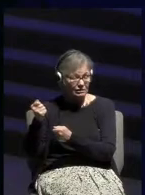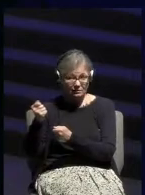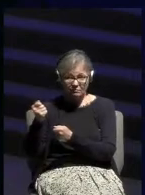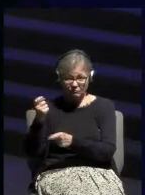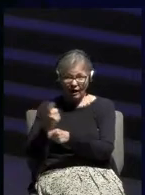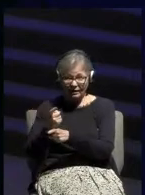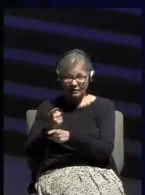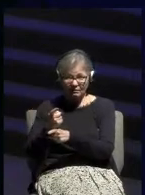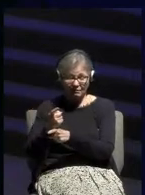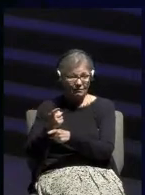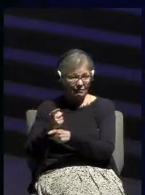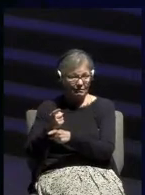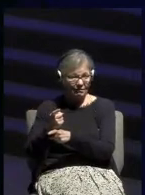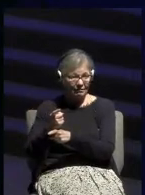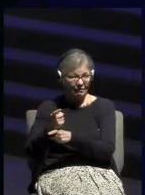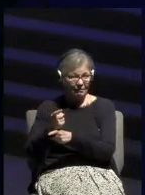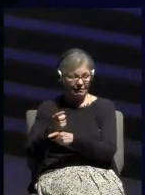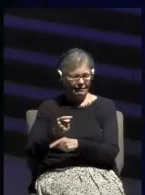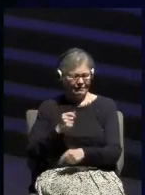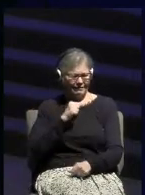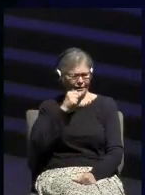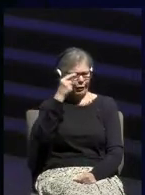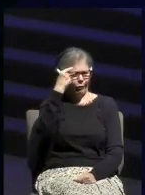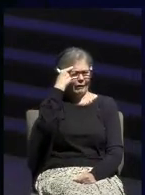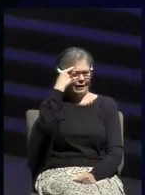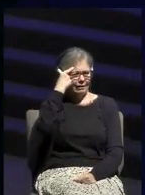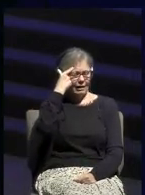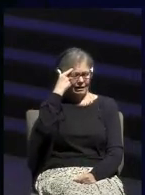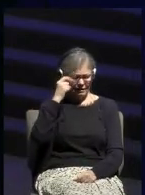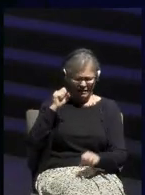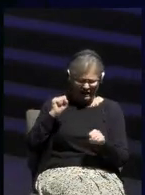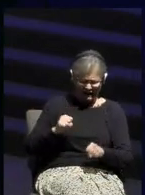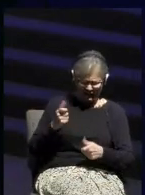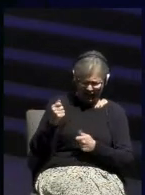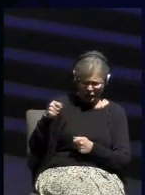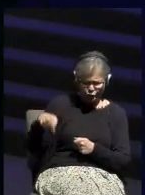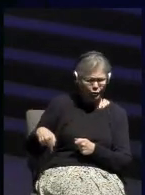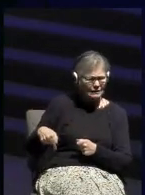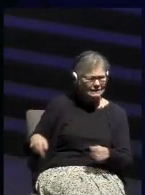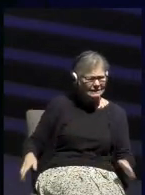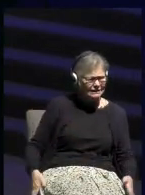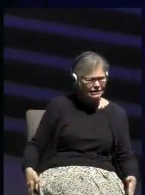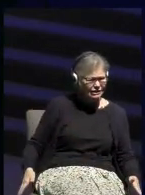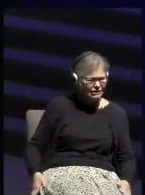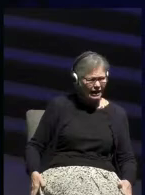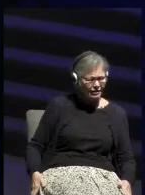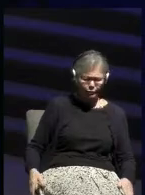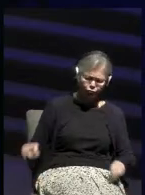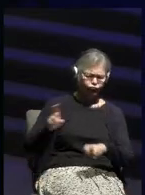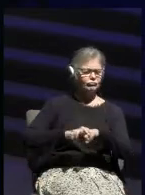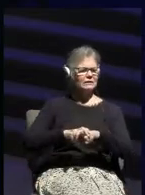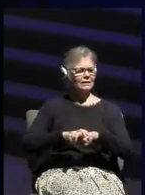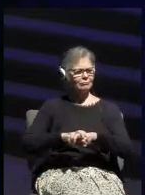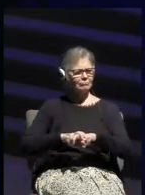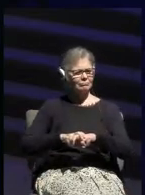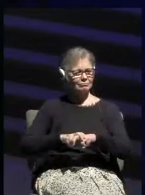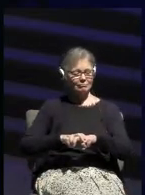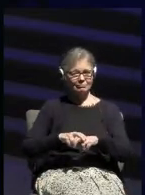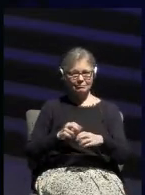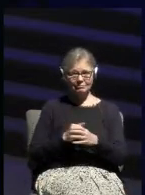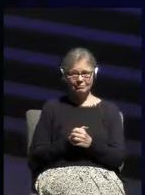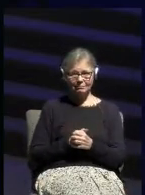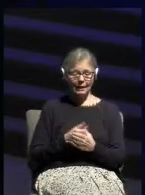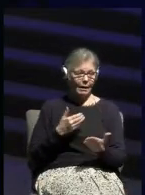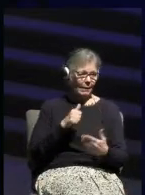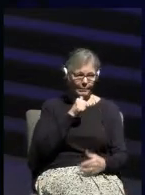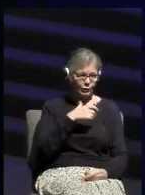Right? I mean, you don't even think about it. It's not even a thought. Now, you may not like